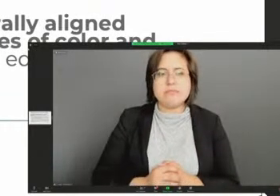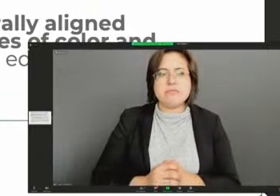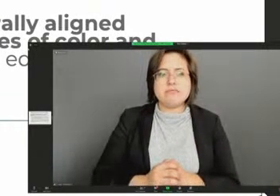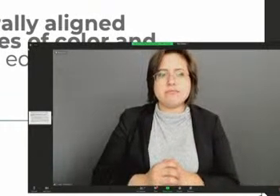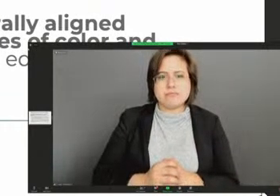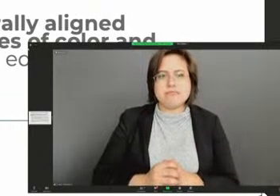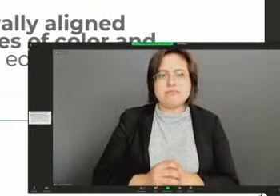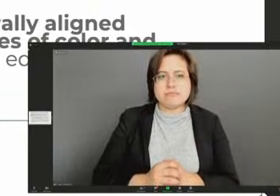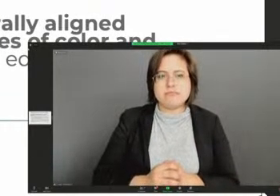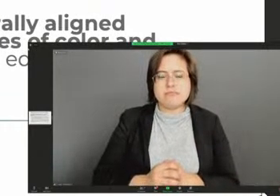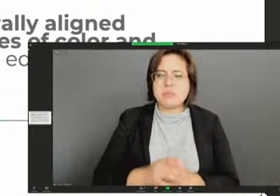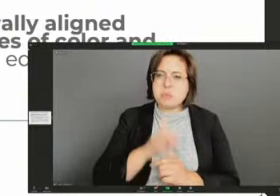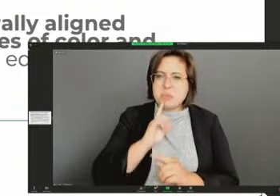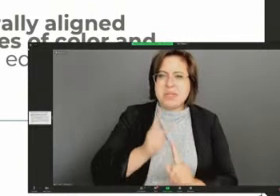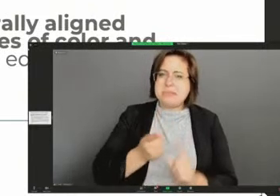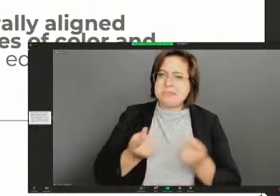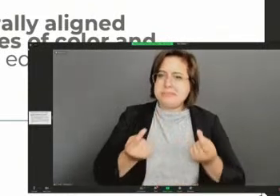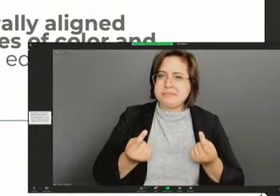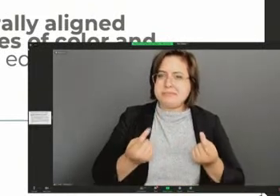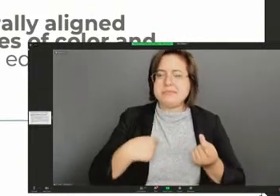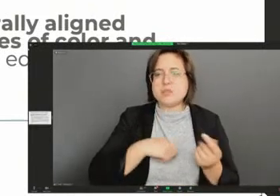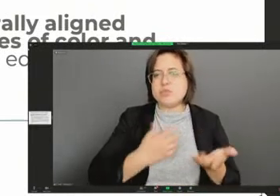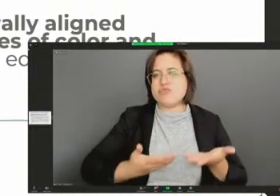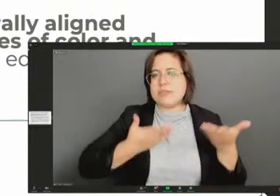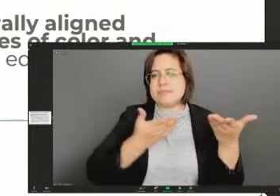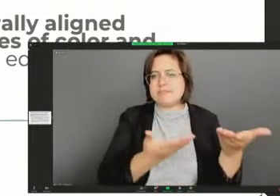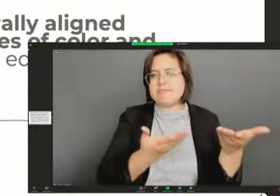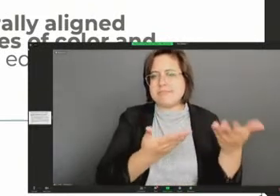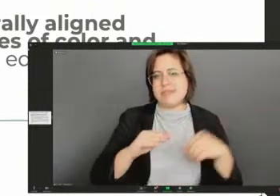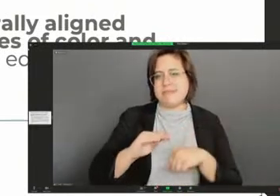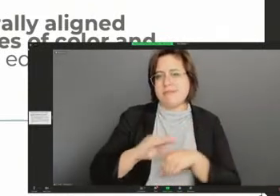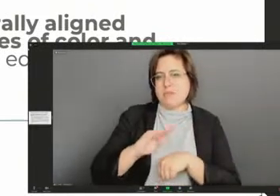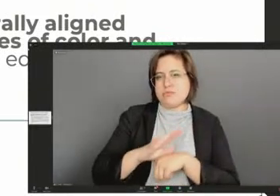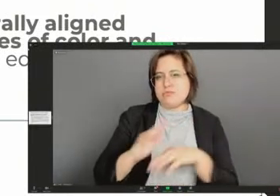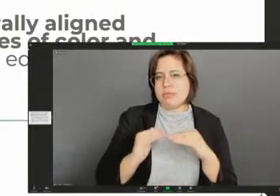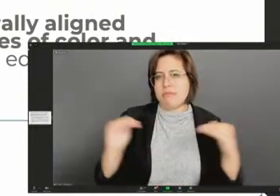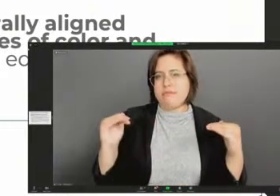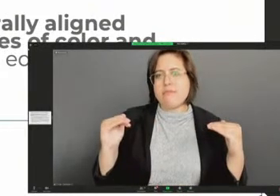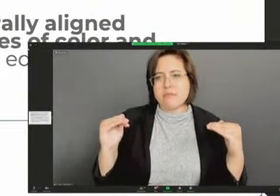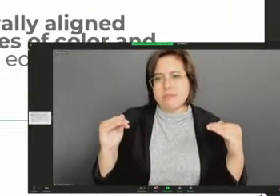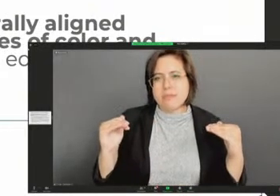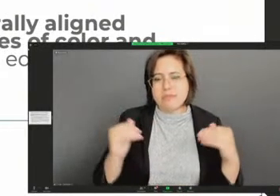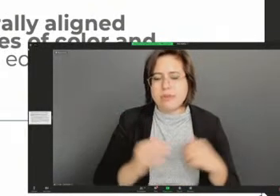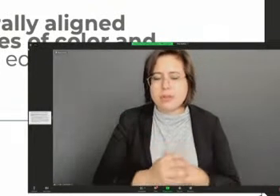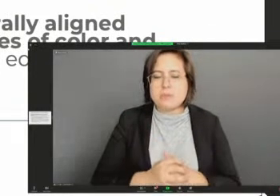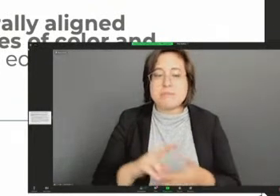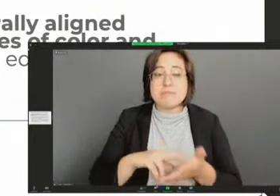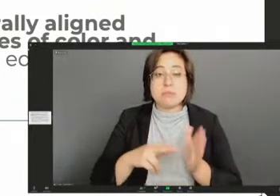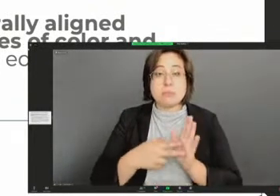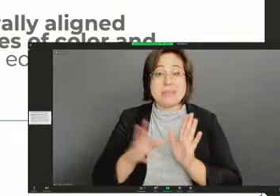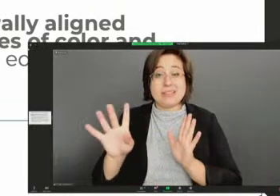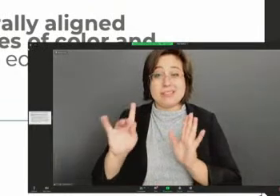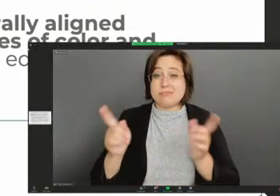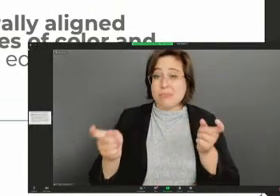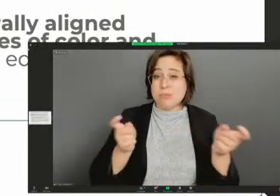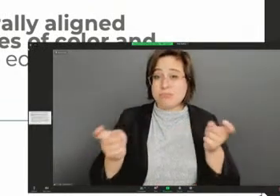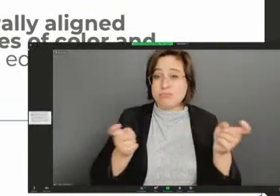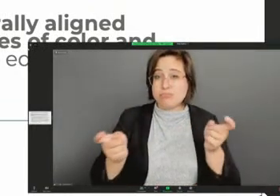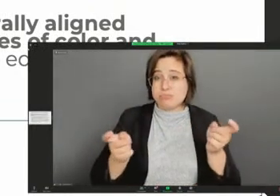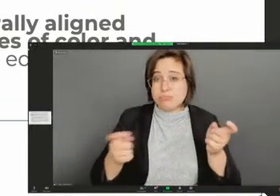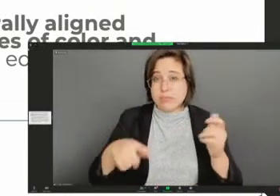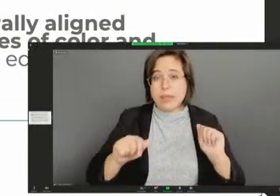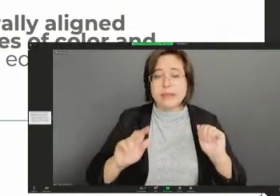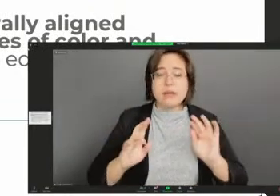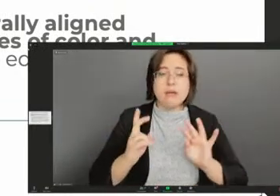make recommendations on an advisory level that will enable the administration to